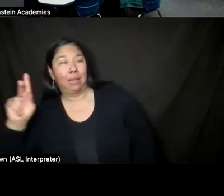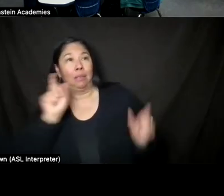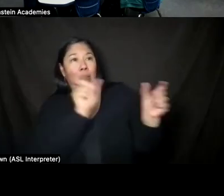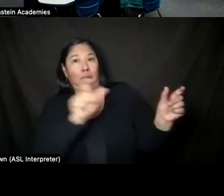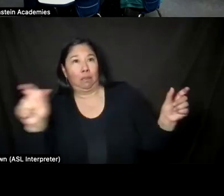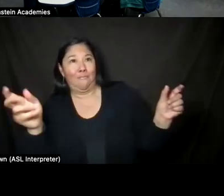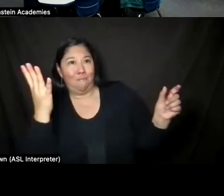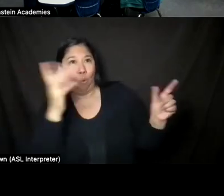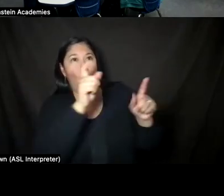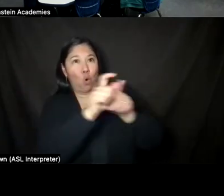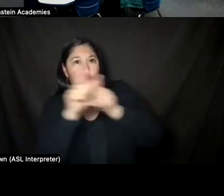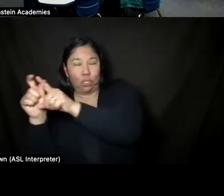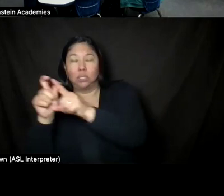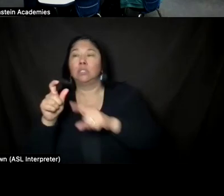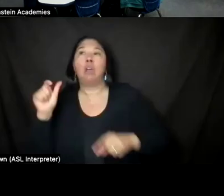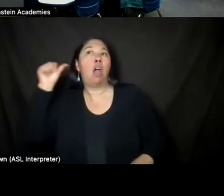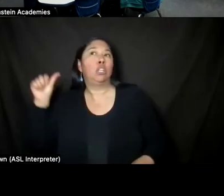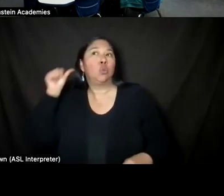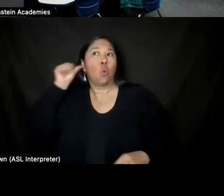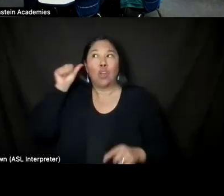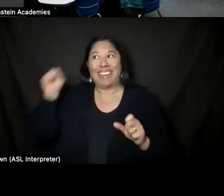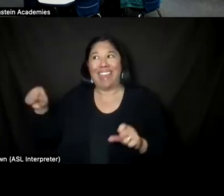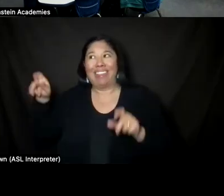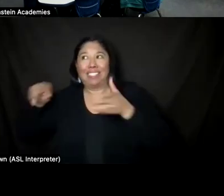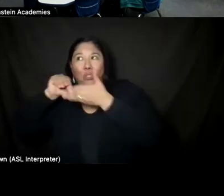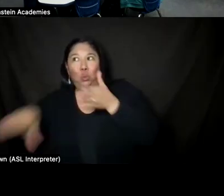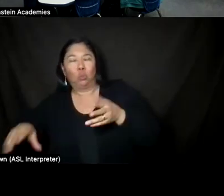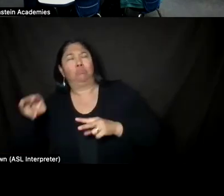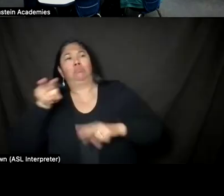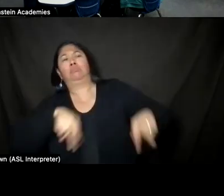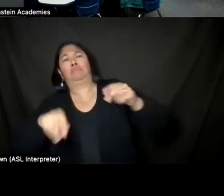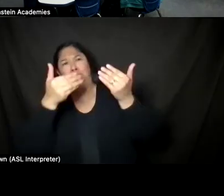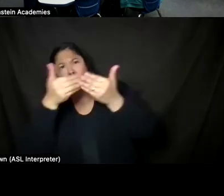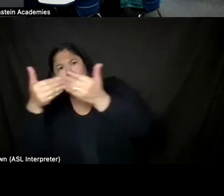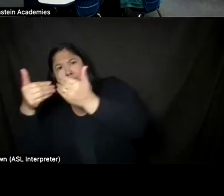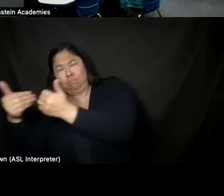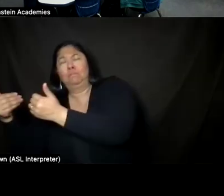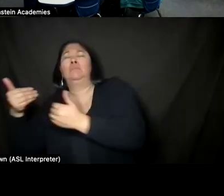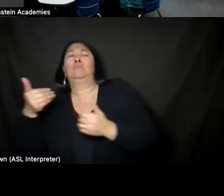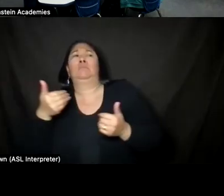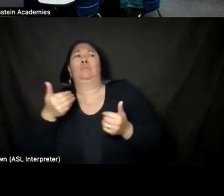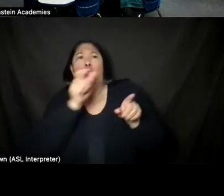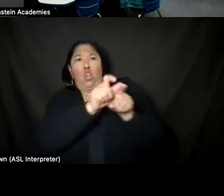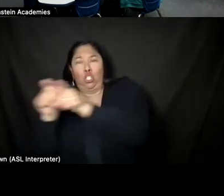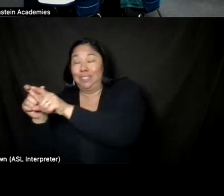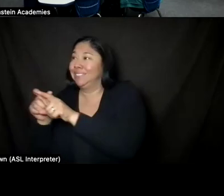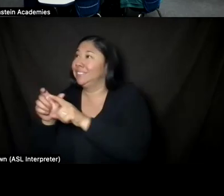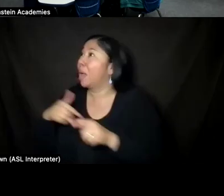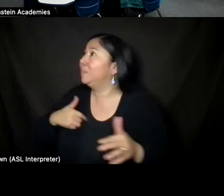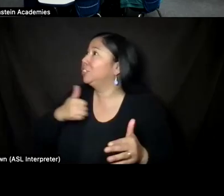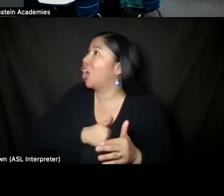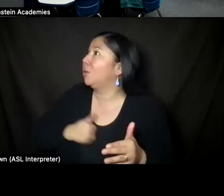even looking at anything. It's just, can they differentiate from the spoken? So, and then I'm sorry. No. I